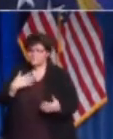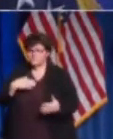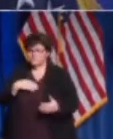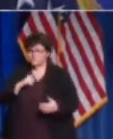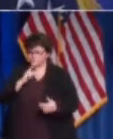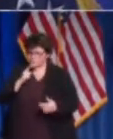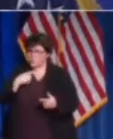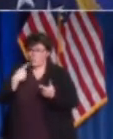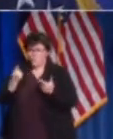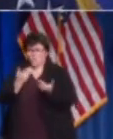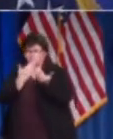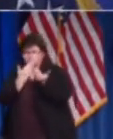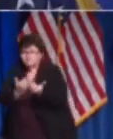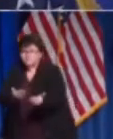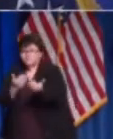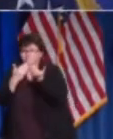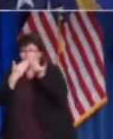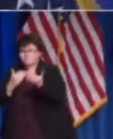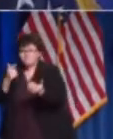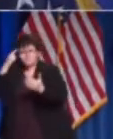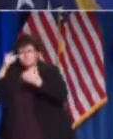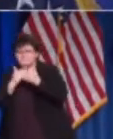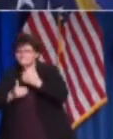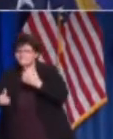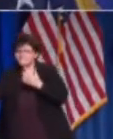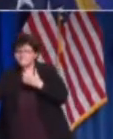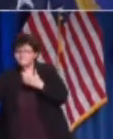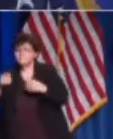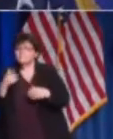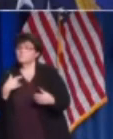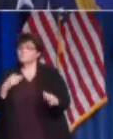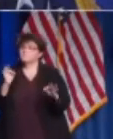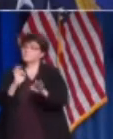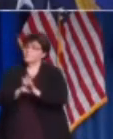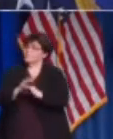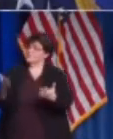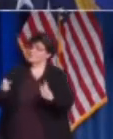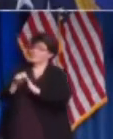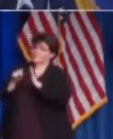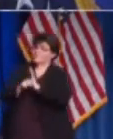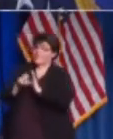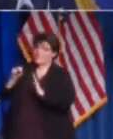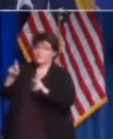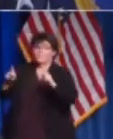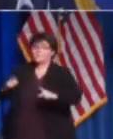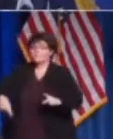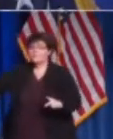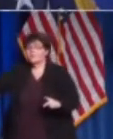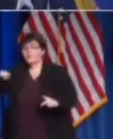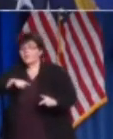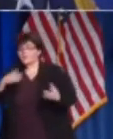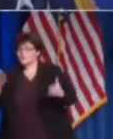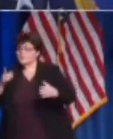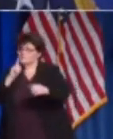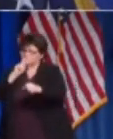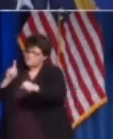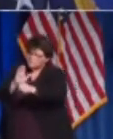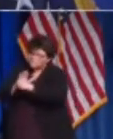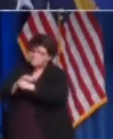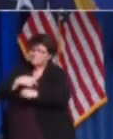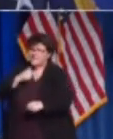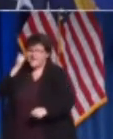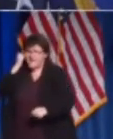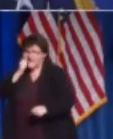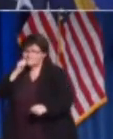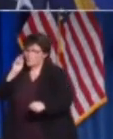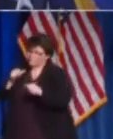And to, most importantly, the people of the state of Connecticut, you have my absolute commitment that I will work every day to shape